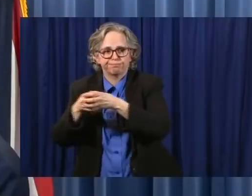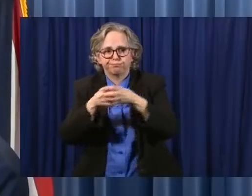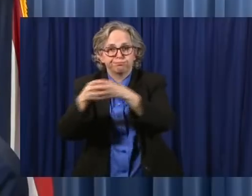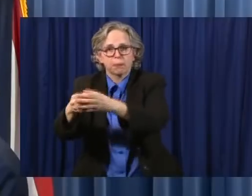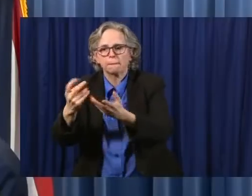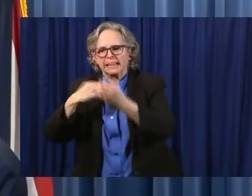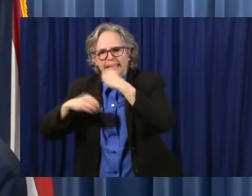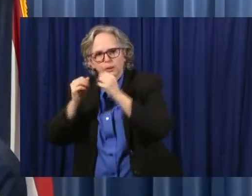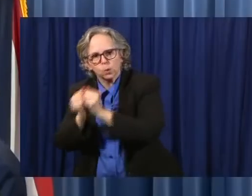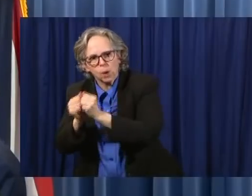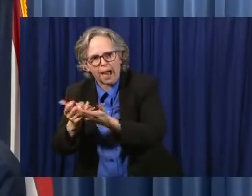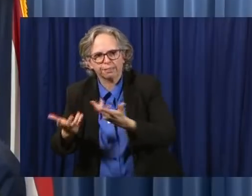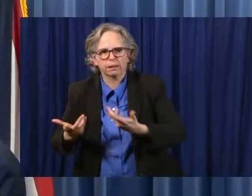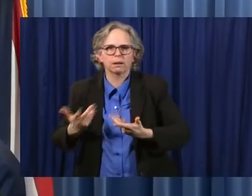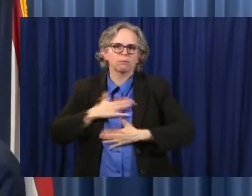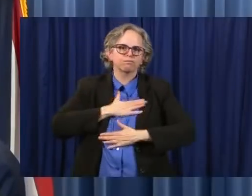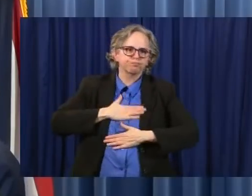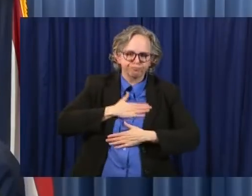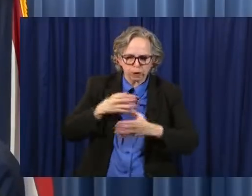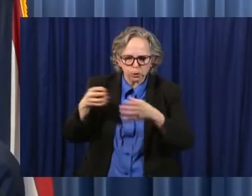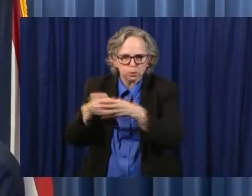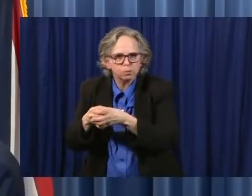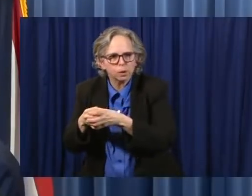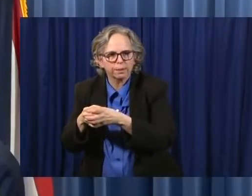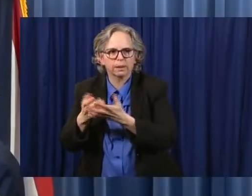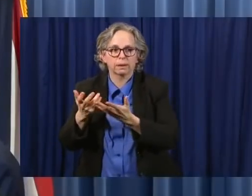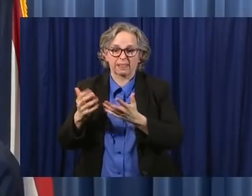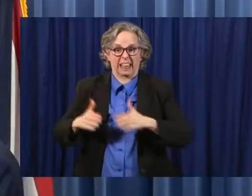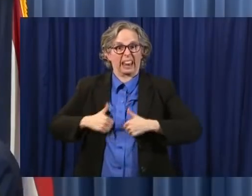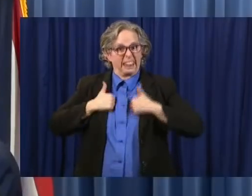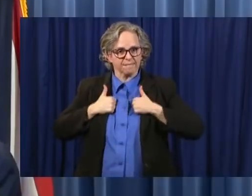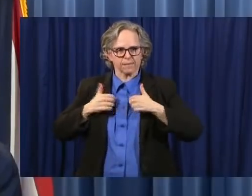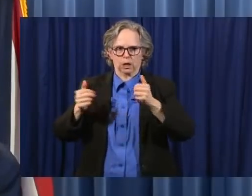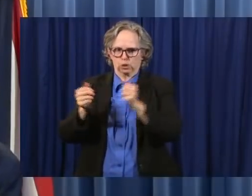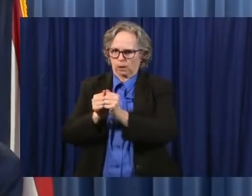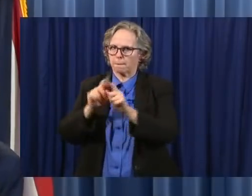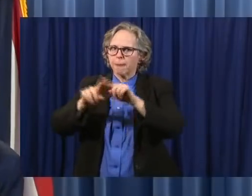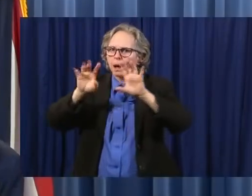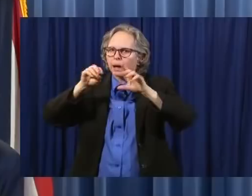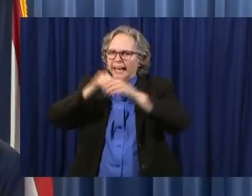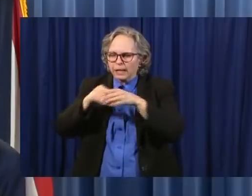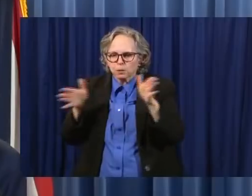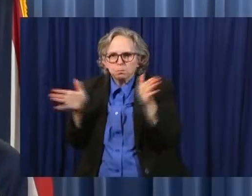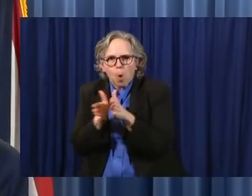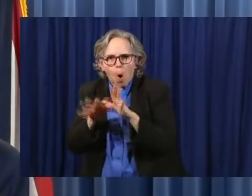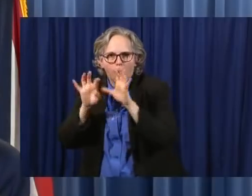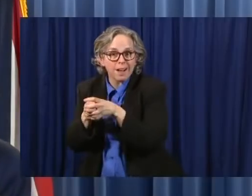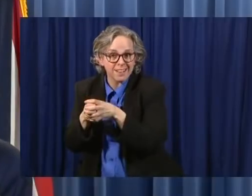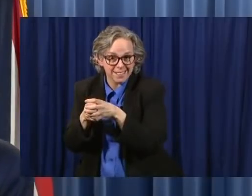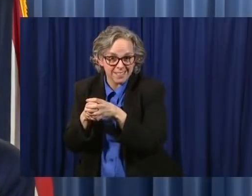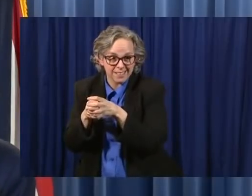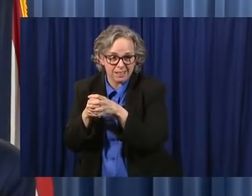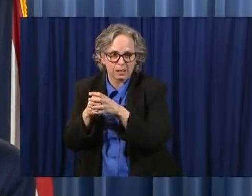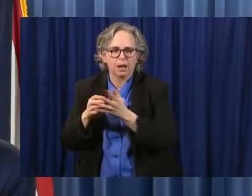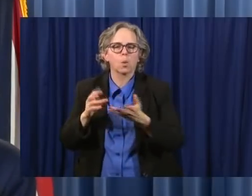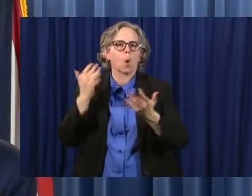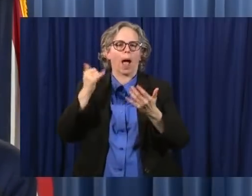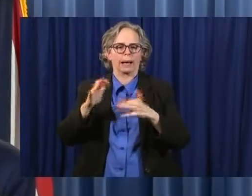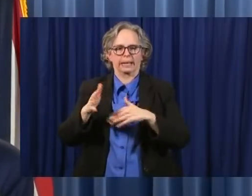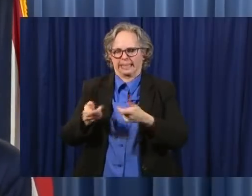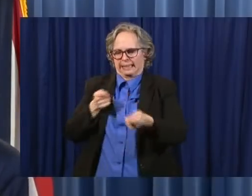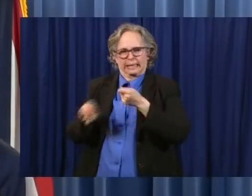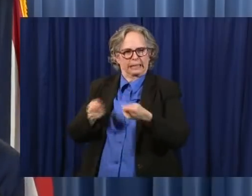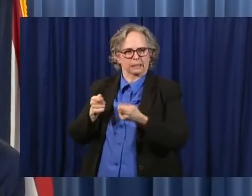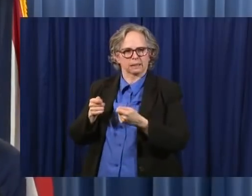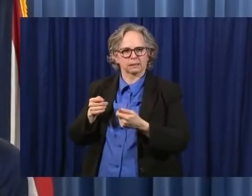and live together. So it's a lot easier to control in an environment where there's cells. That means 60% of our